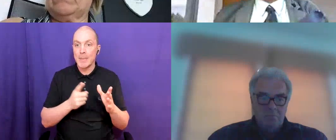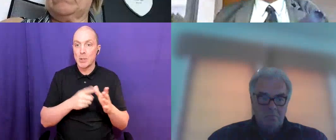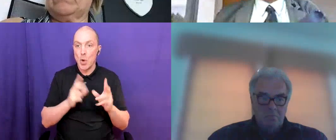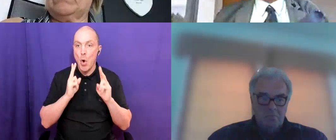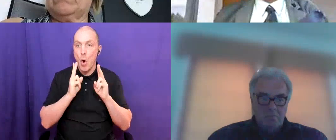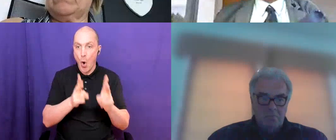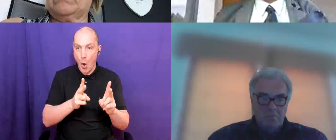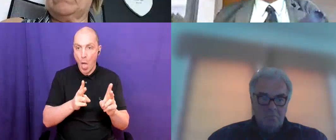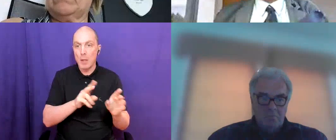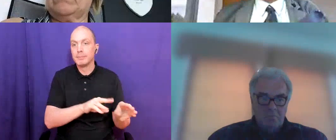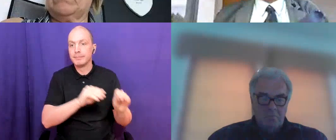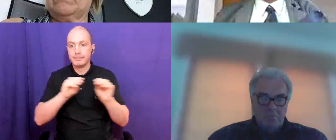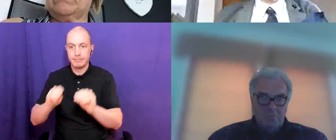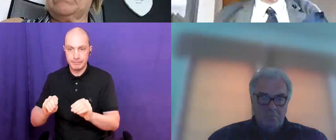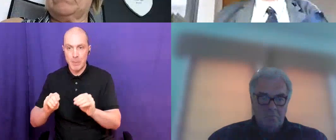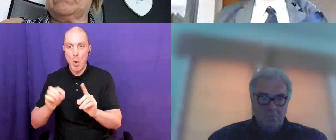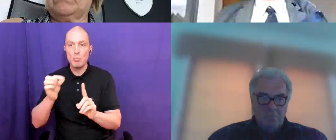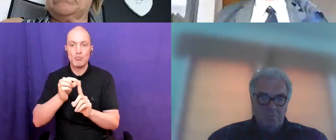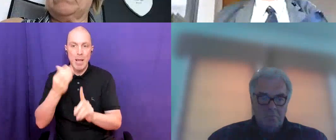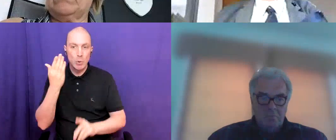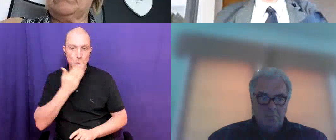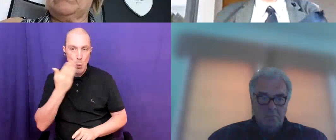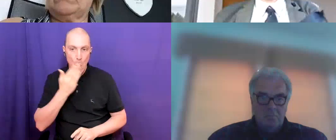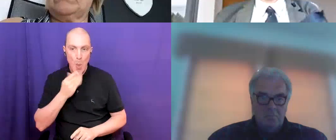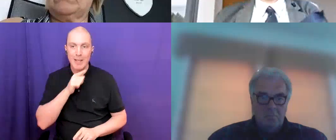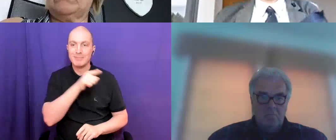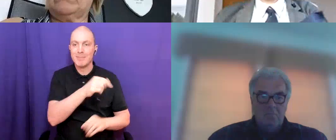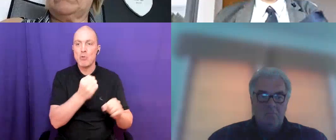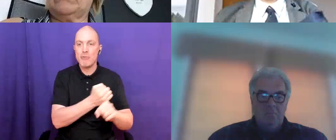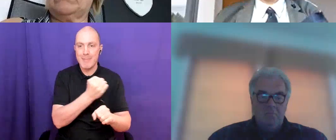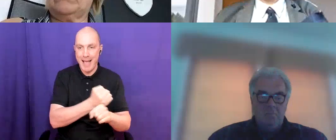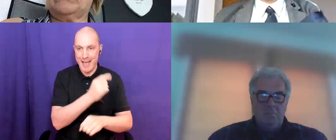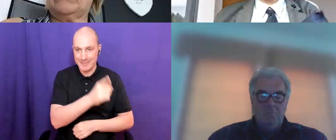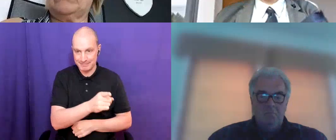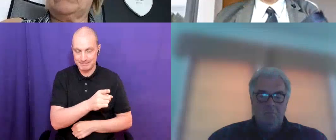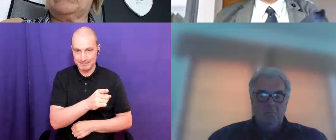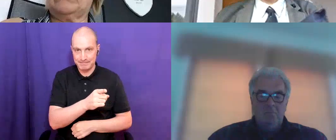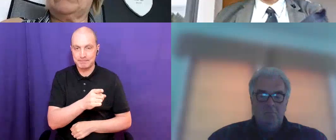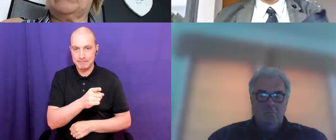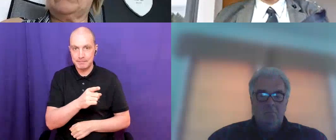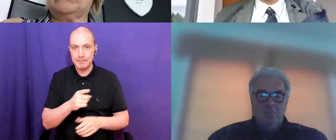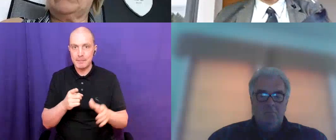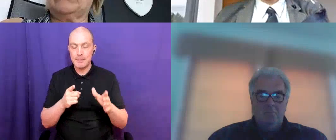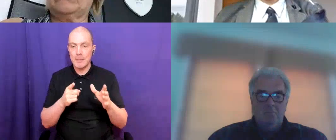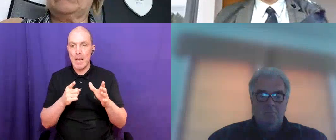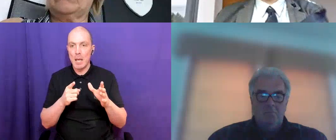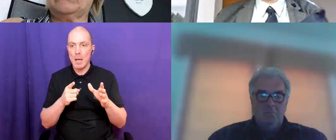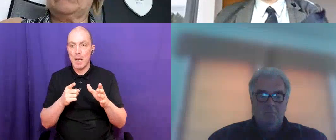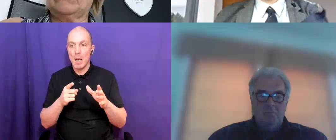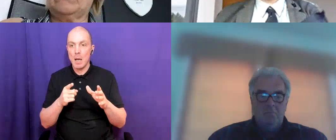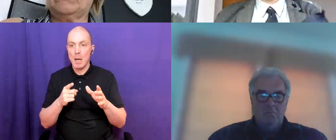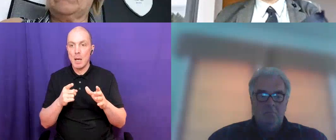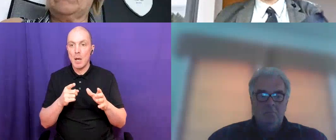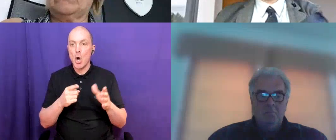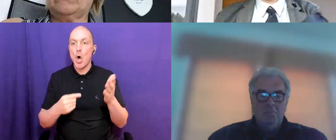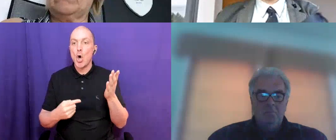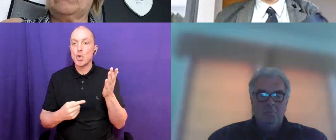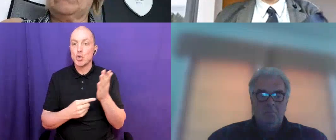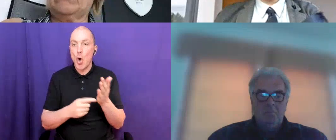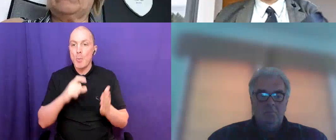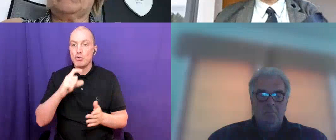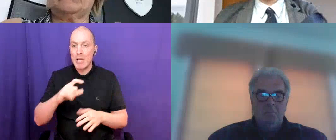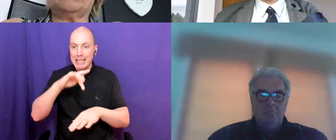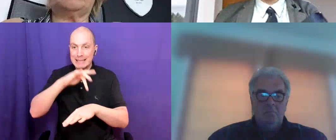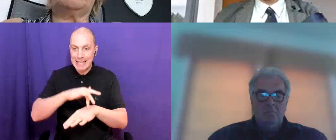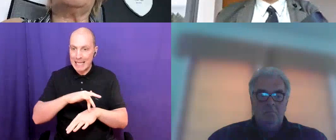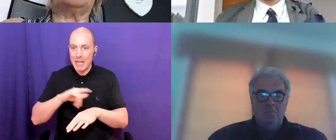to Abington Primary School while some repairs are being carried out. Voters will move back to Tom Craig Centre instead